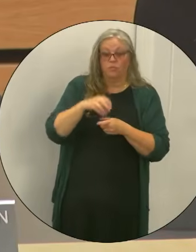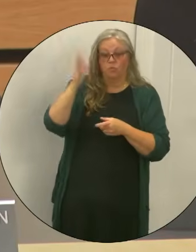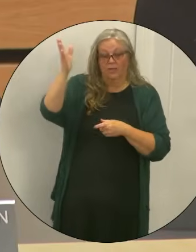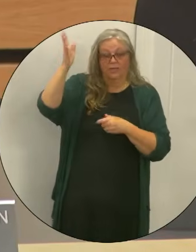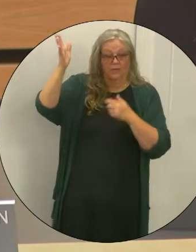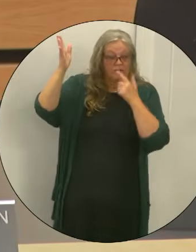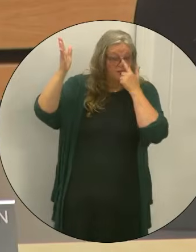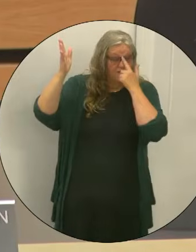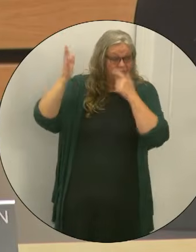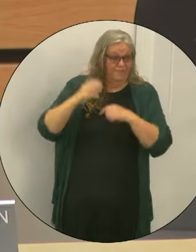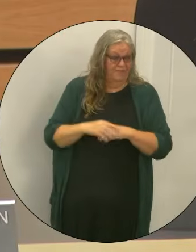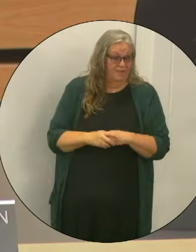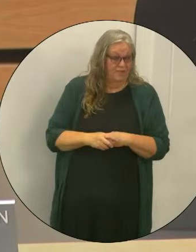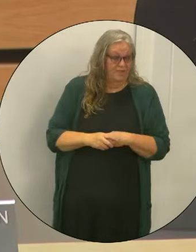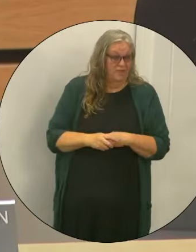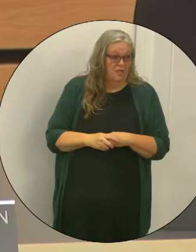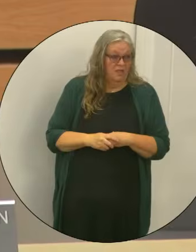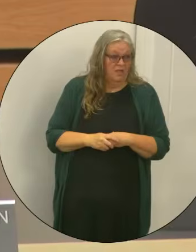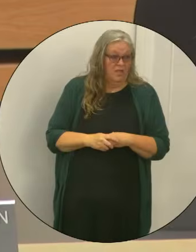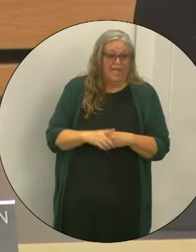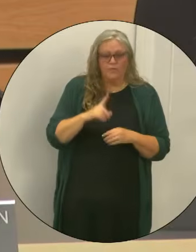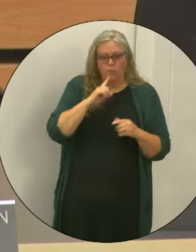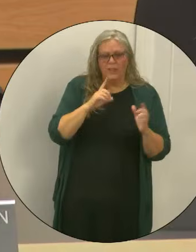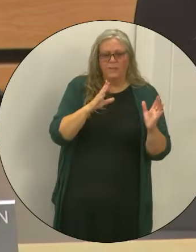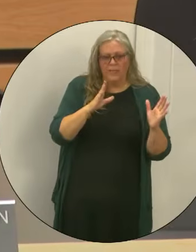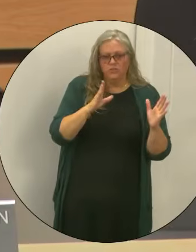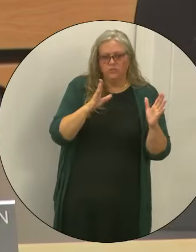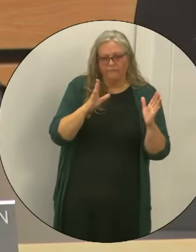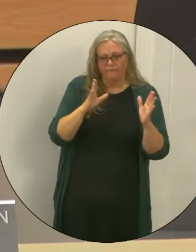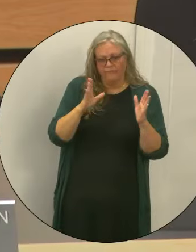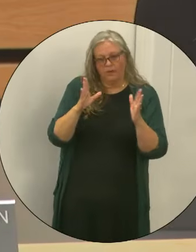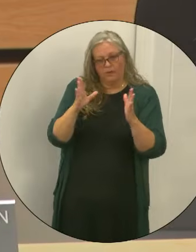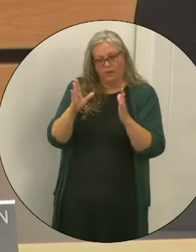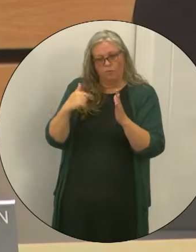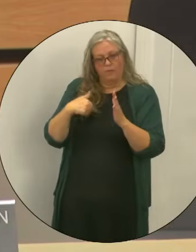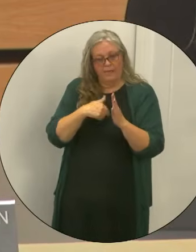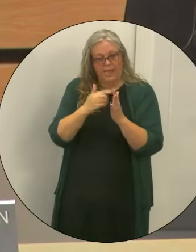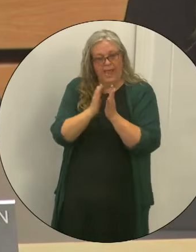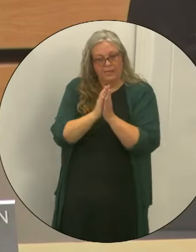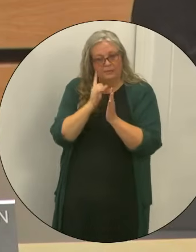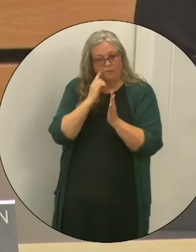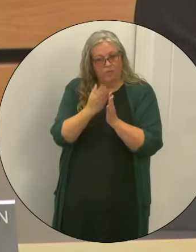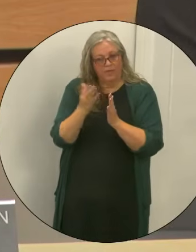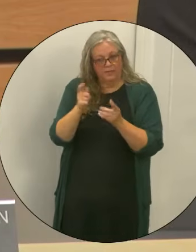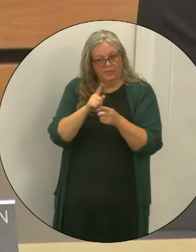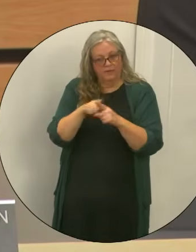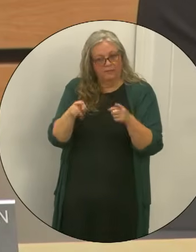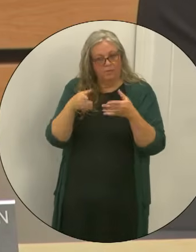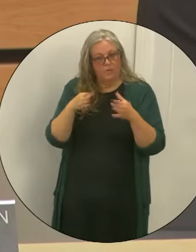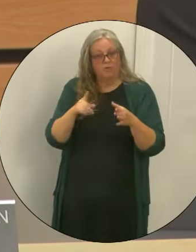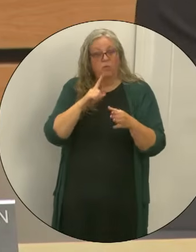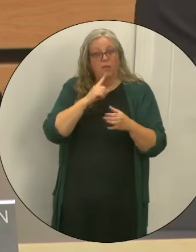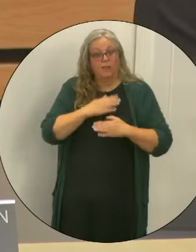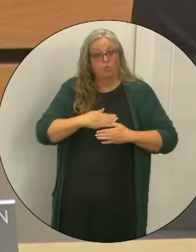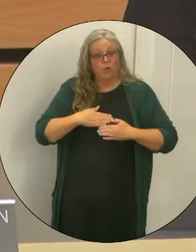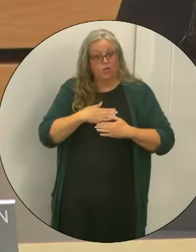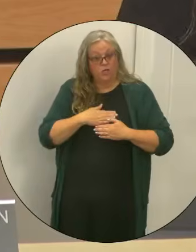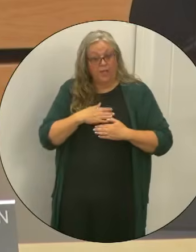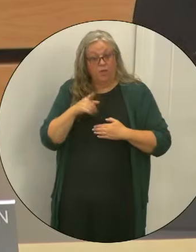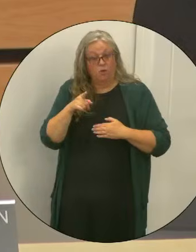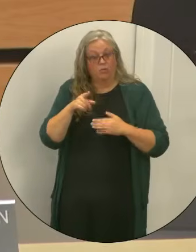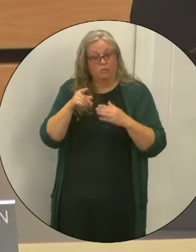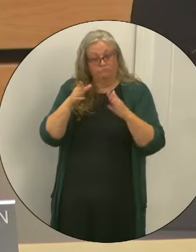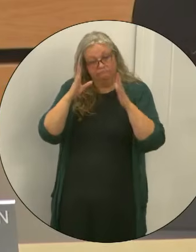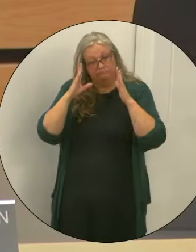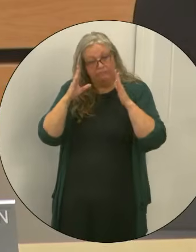presentation, and it's been shifting as we've been asking for things in a different way. So I appreciate you guys listening. I